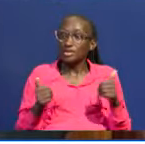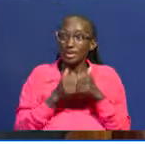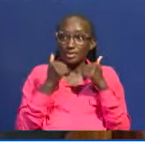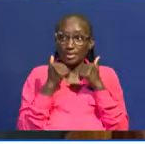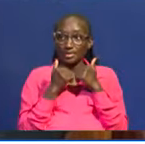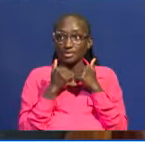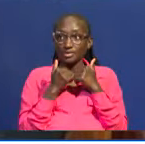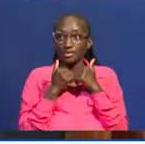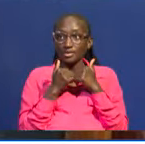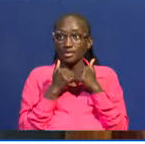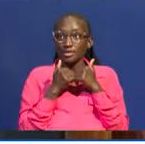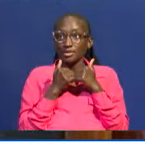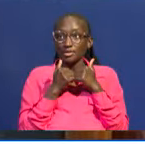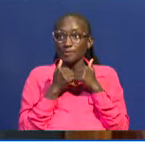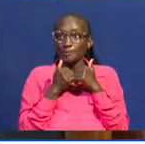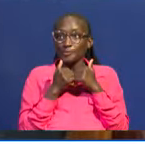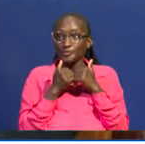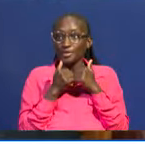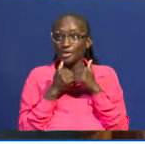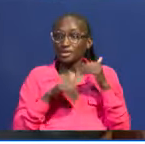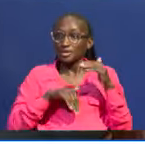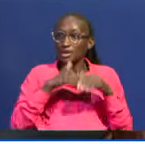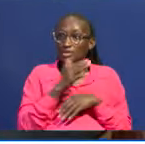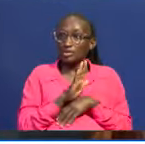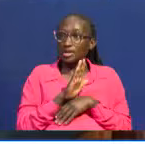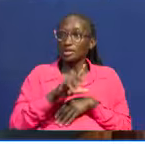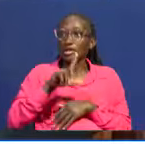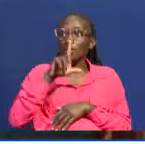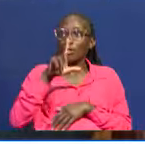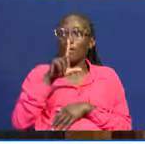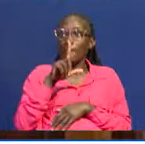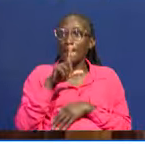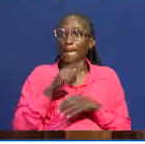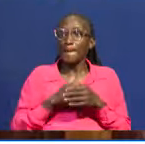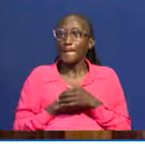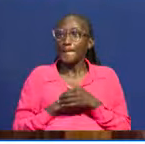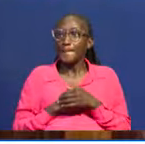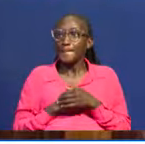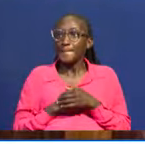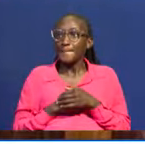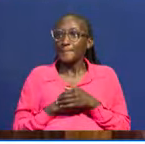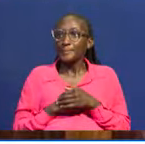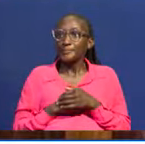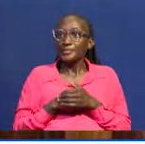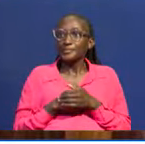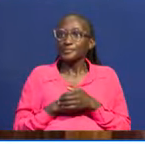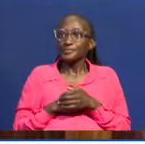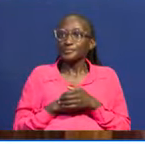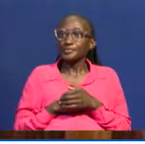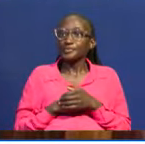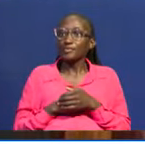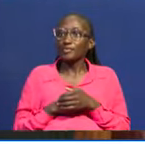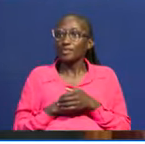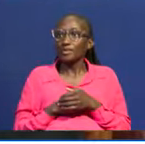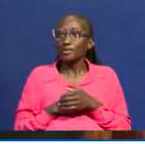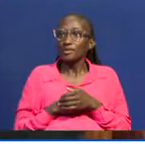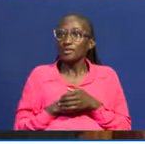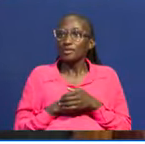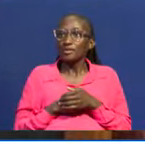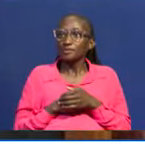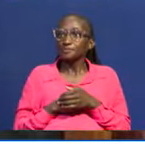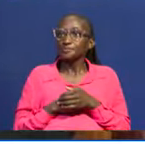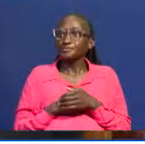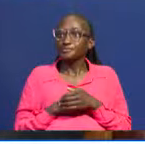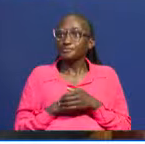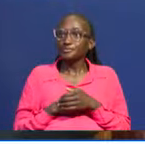happening is outside the requirements of the law. And having been in this country